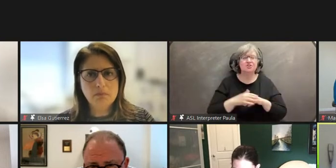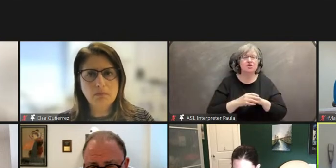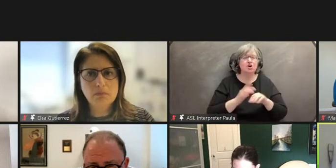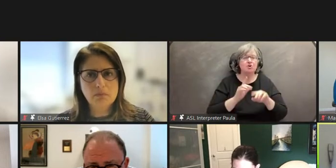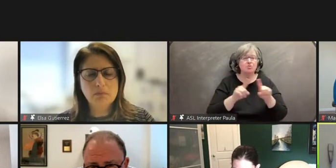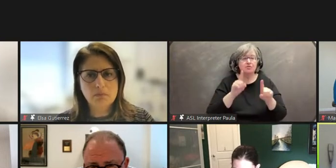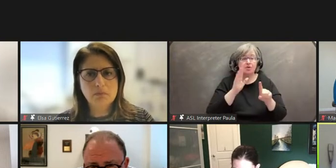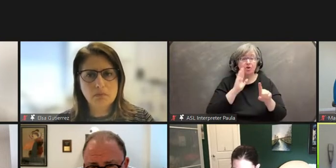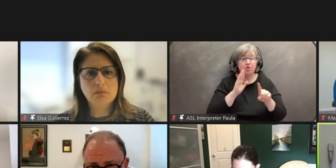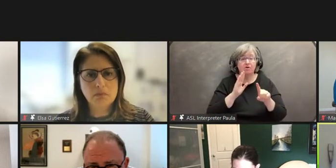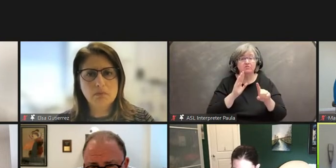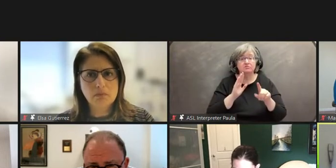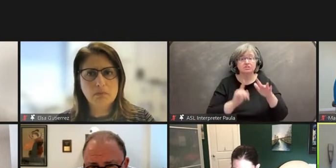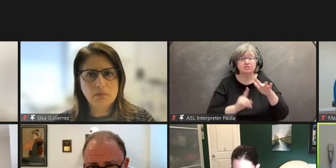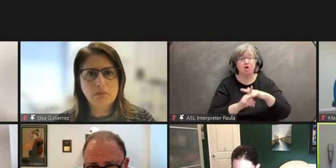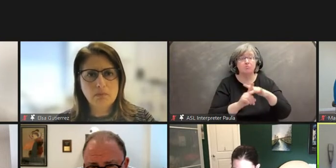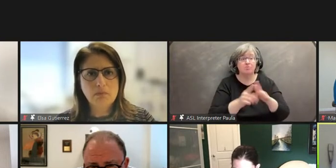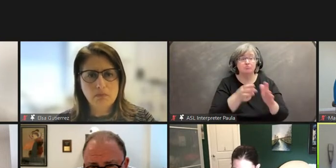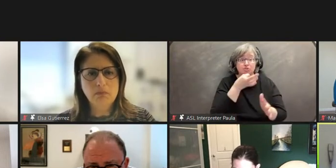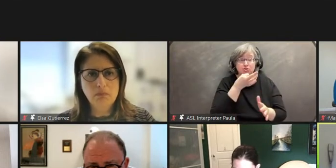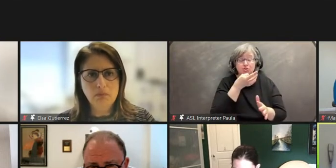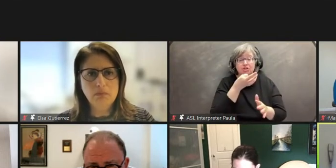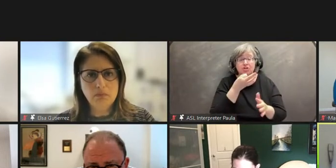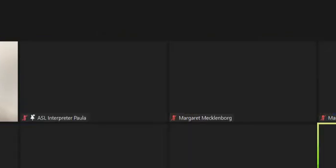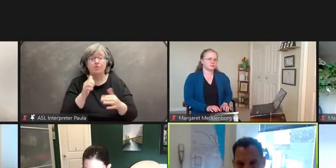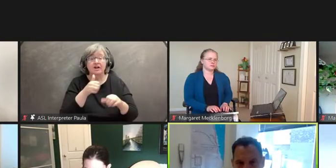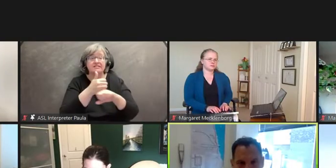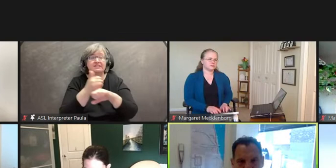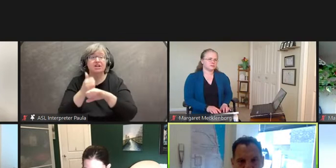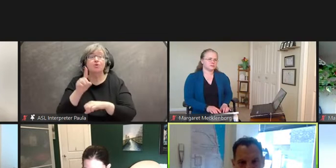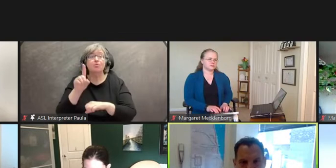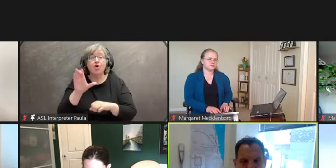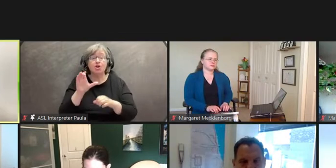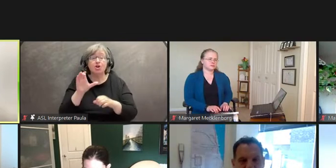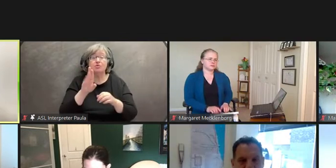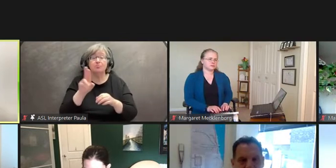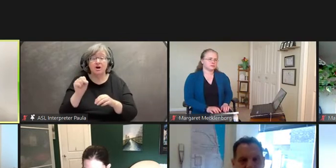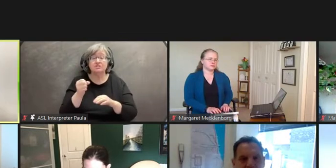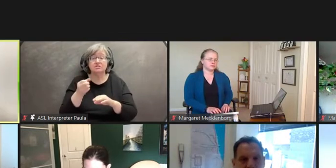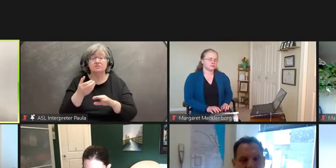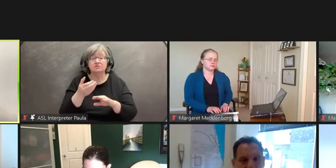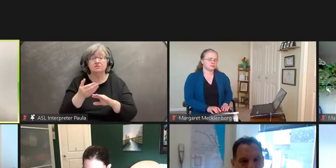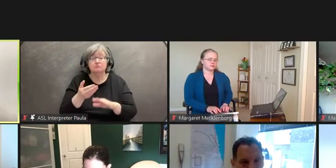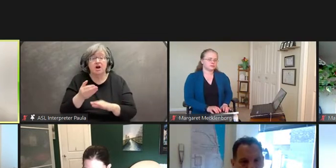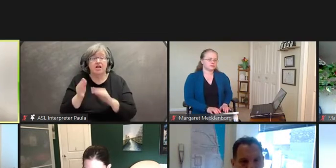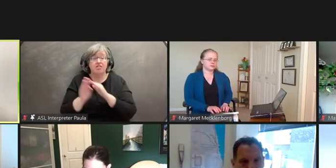come up quickly because we want to get these on 100 buses in the fall. So, okay.